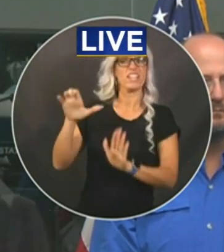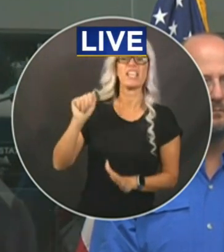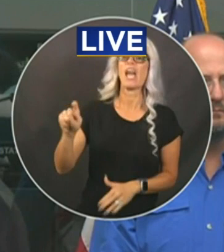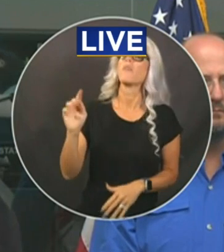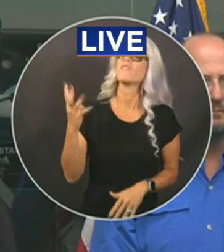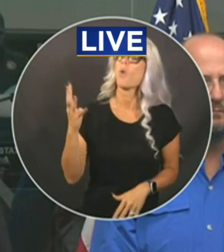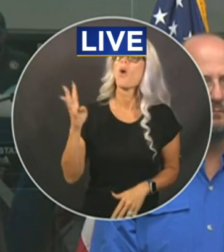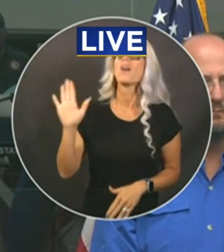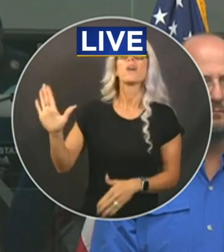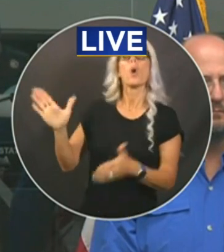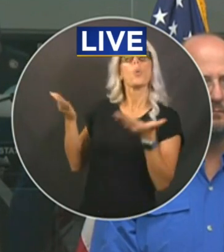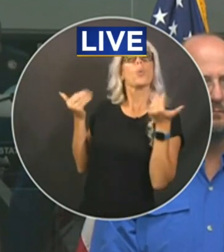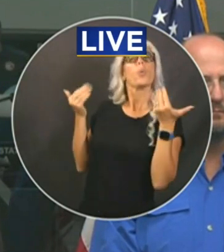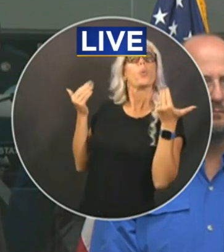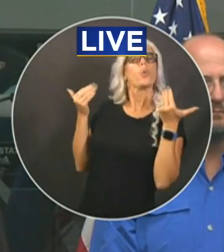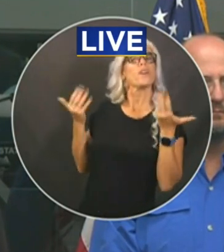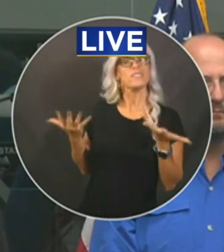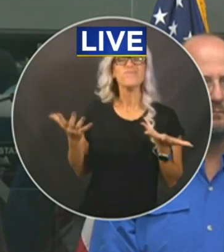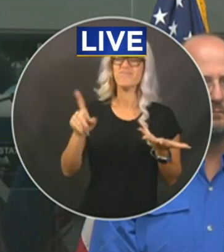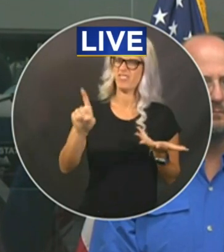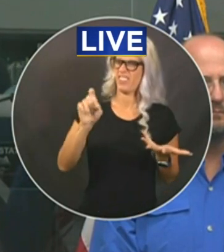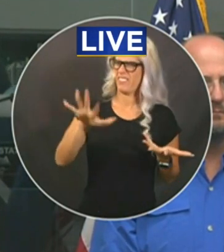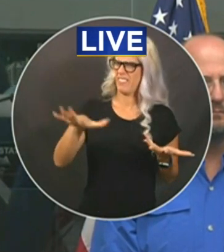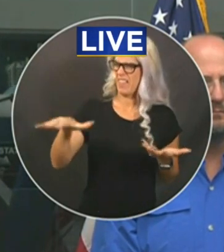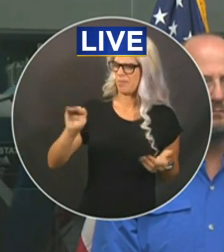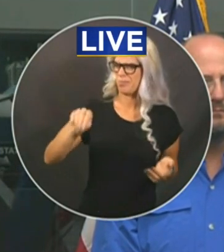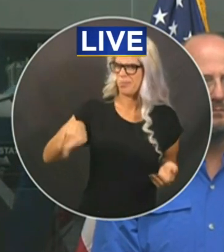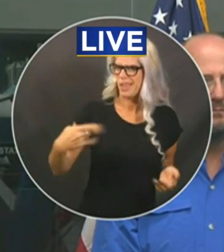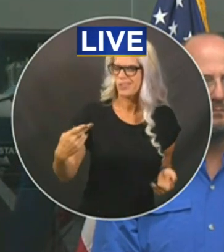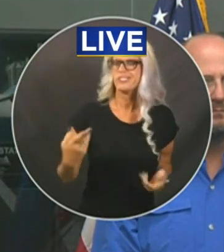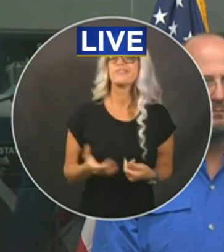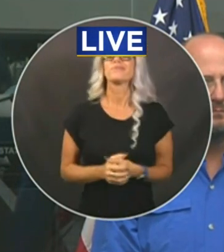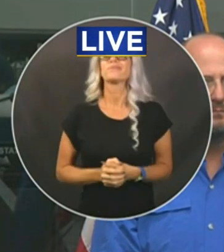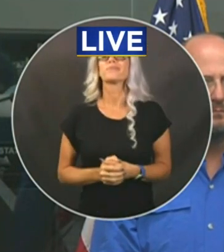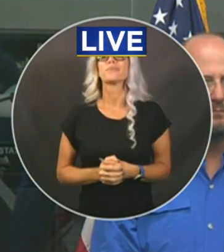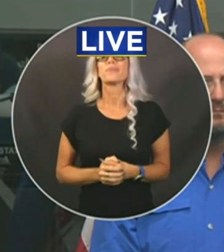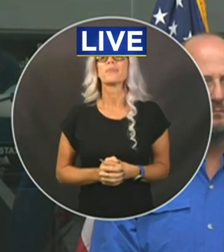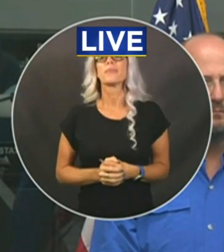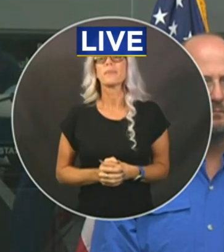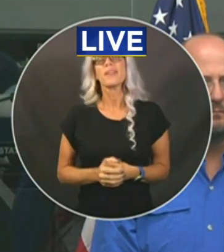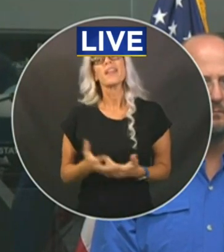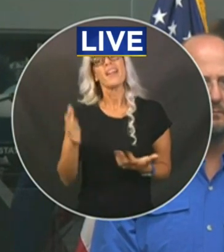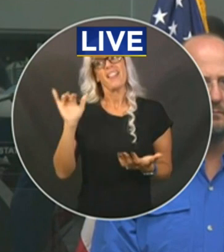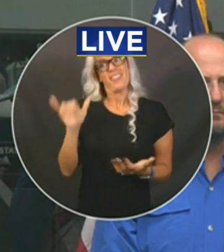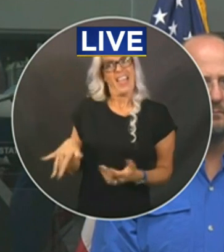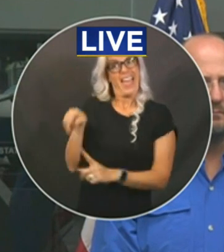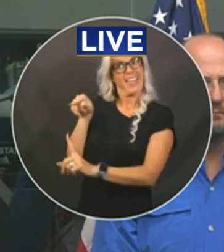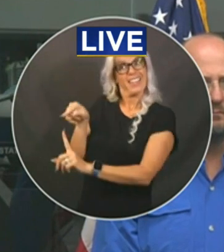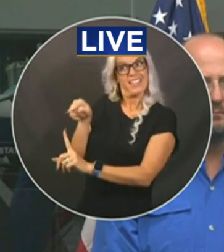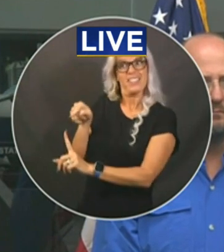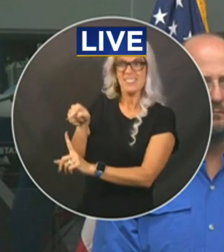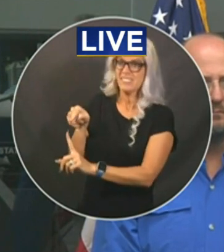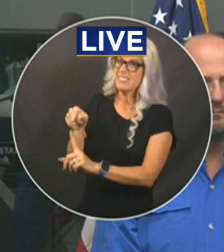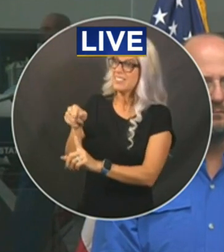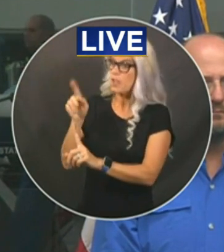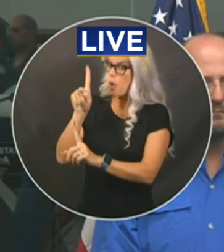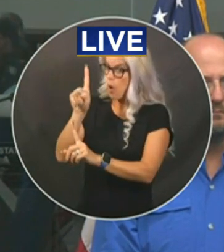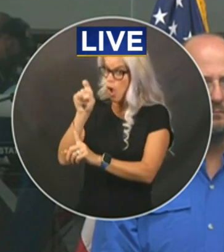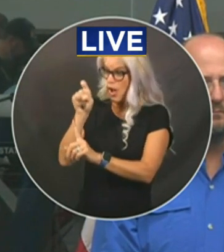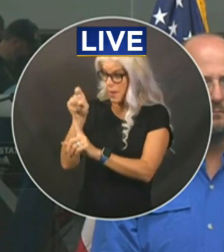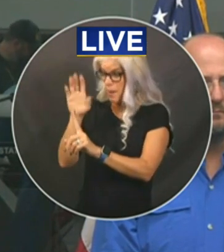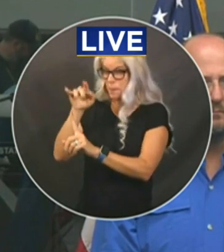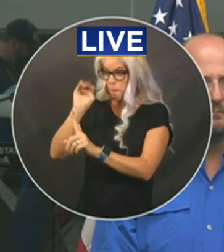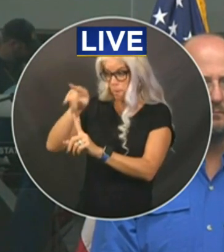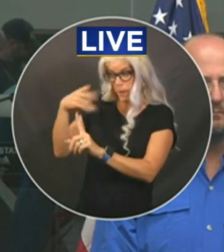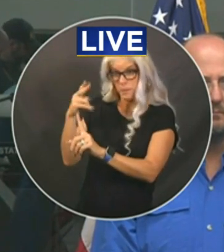up to 155 miles per hour. That is knocking on the door of a Category 5 storm. We